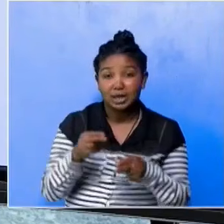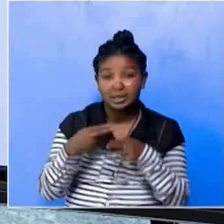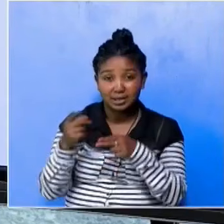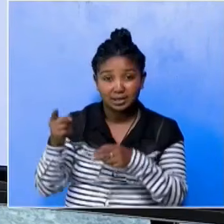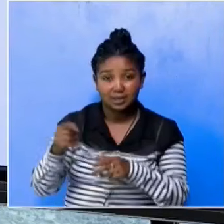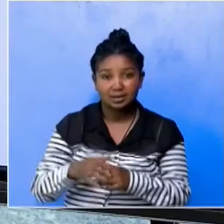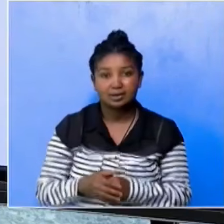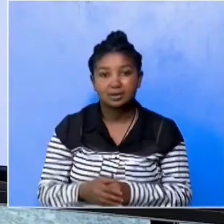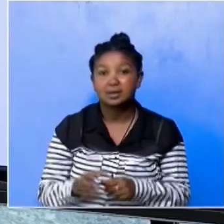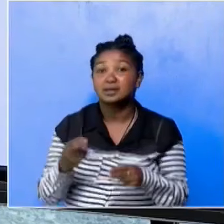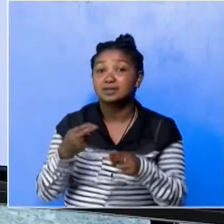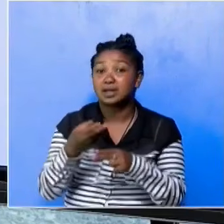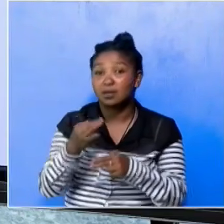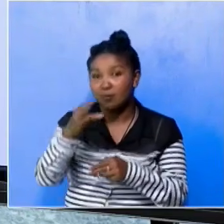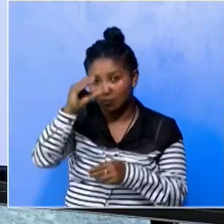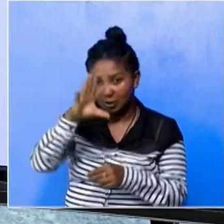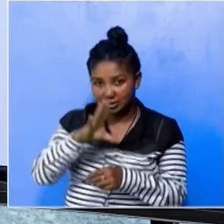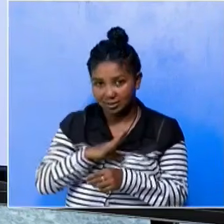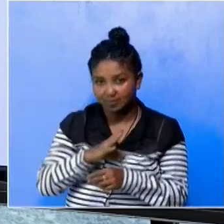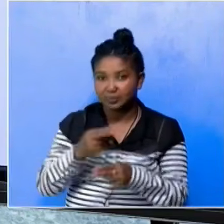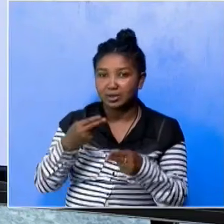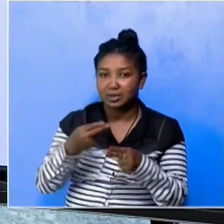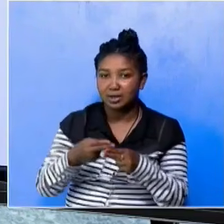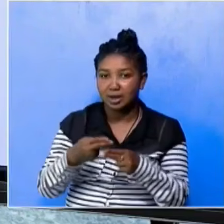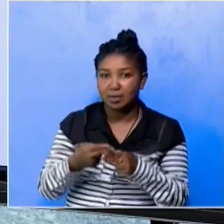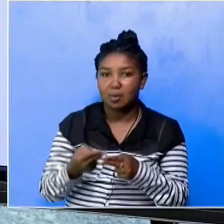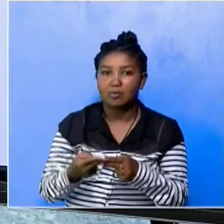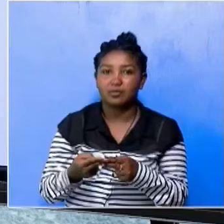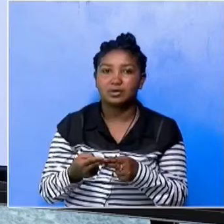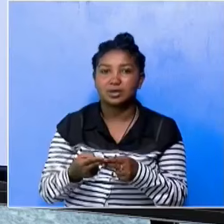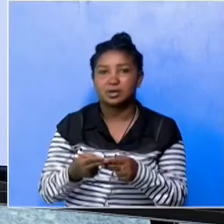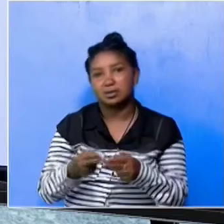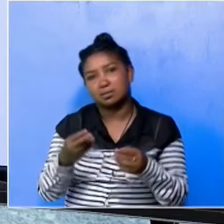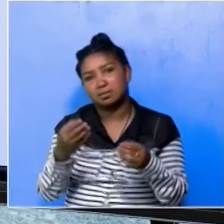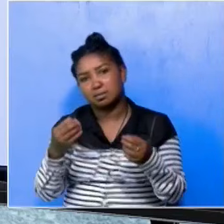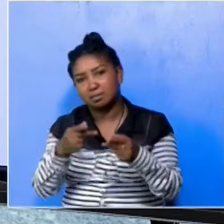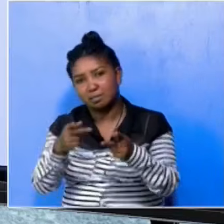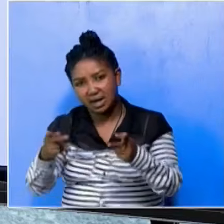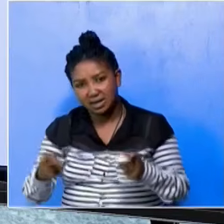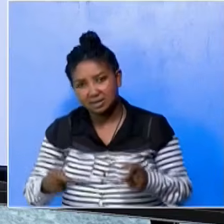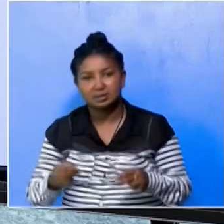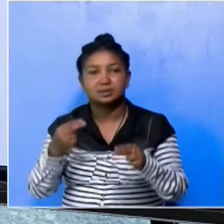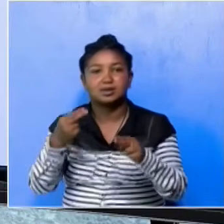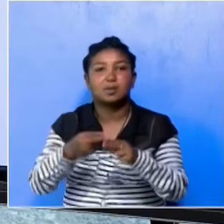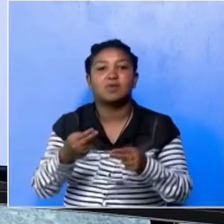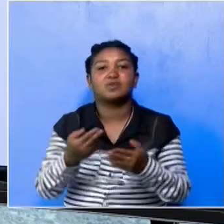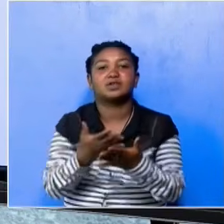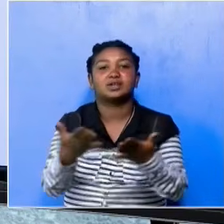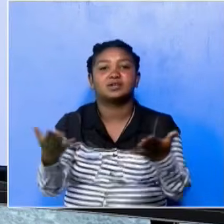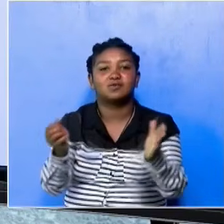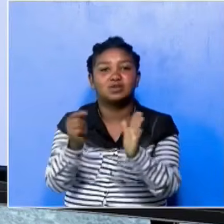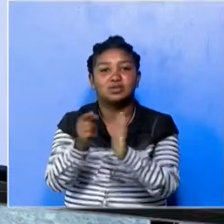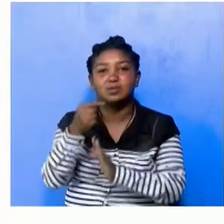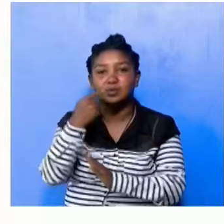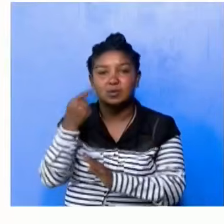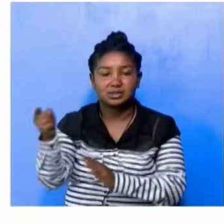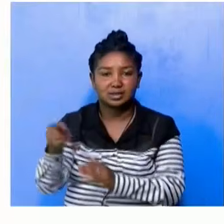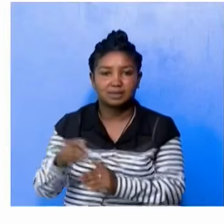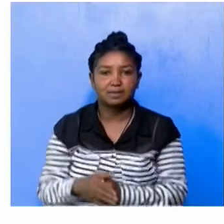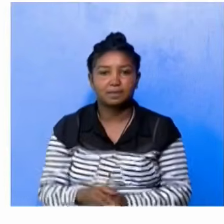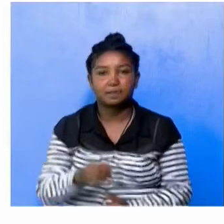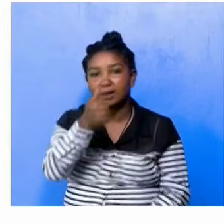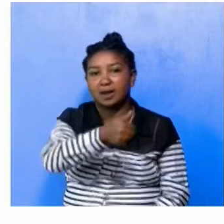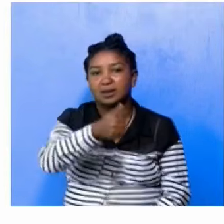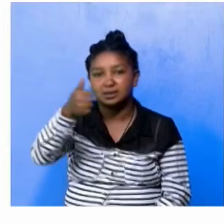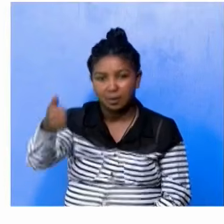here the name of person, the name of city, the name of place, the name of thing, okay? For example, we can say here Addis